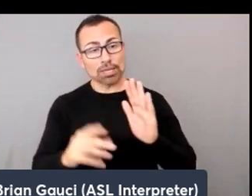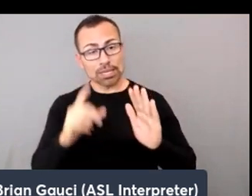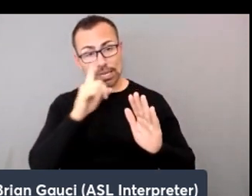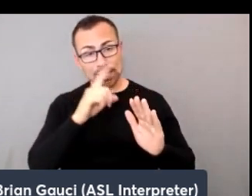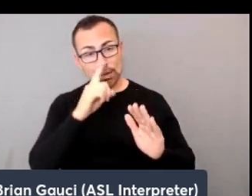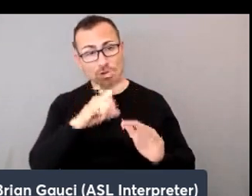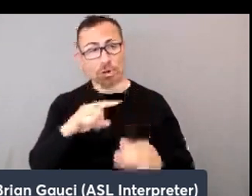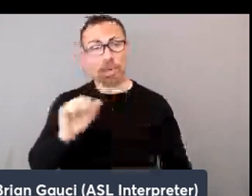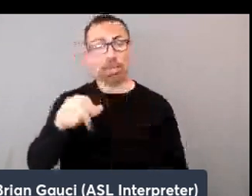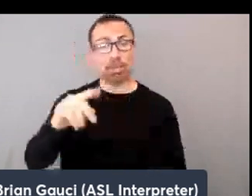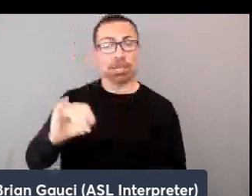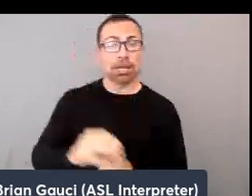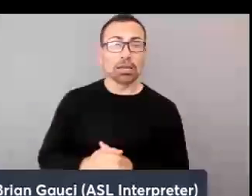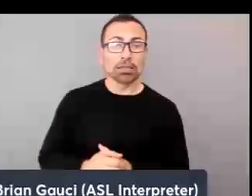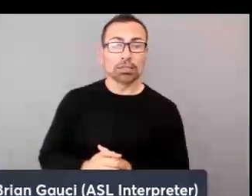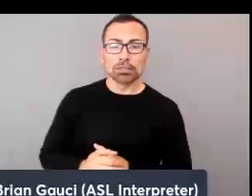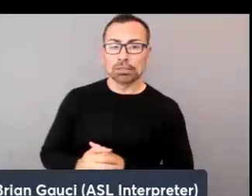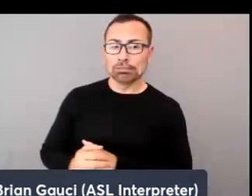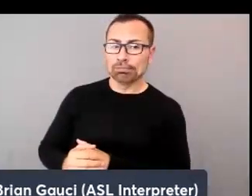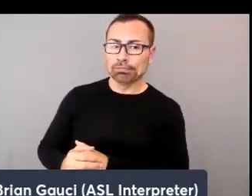just even